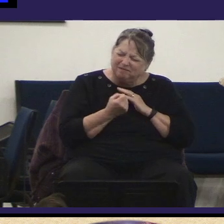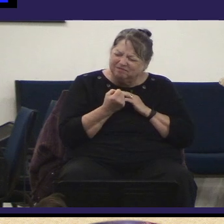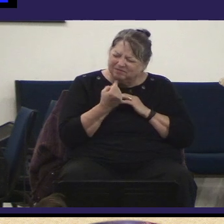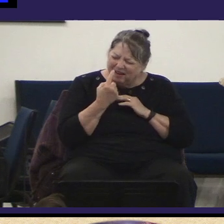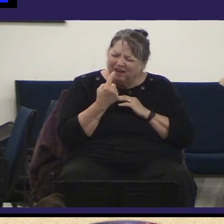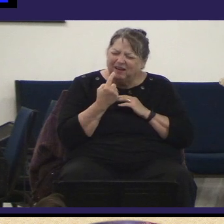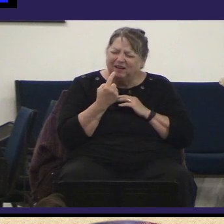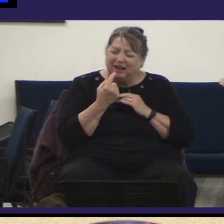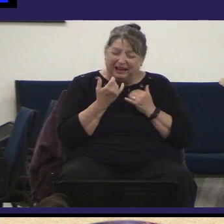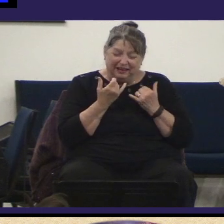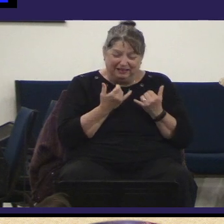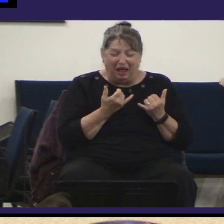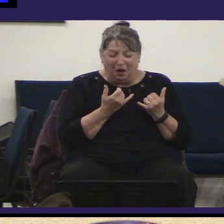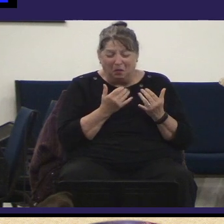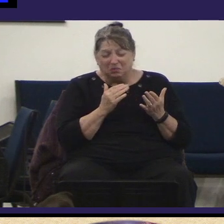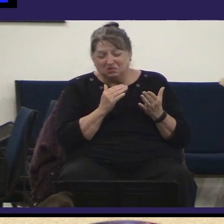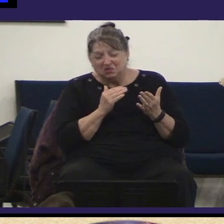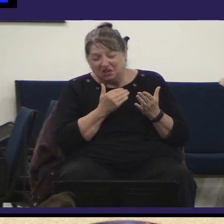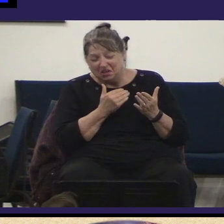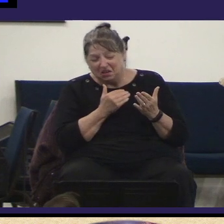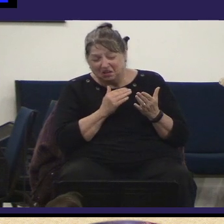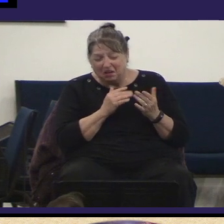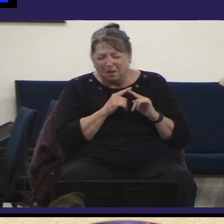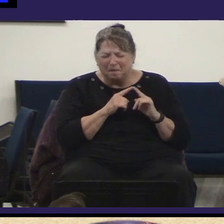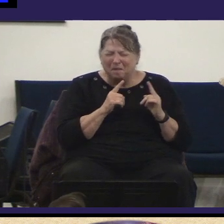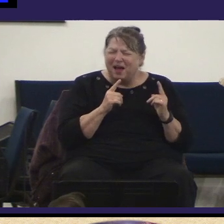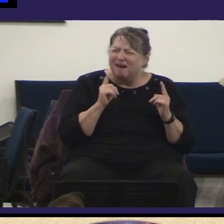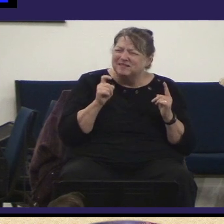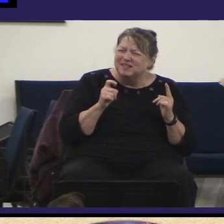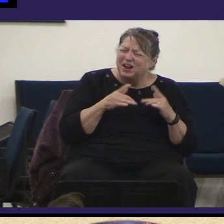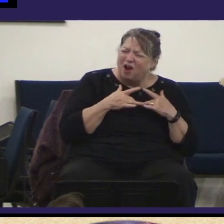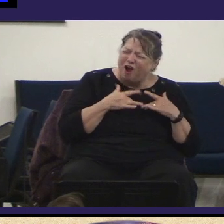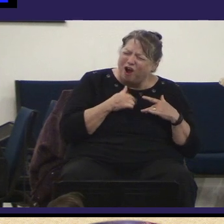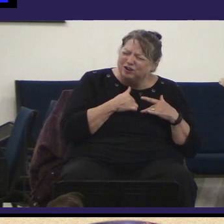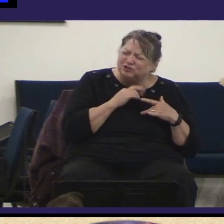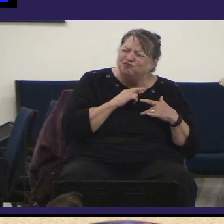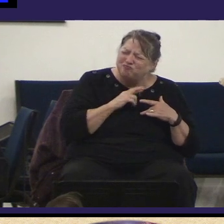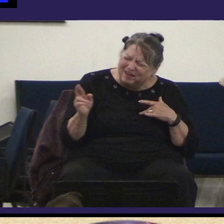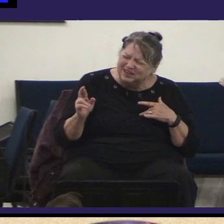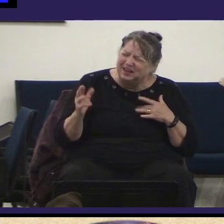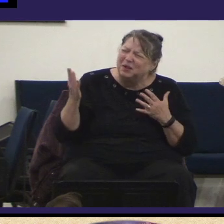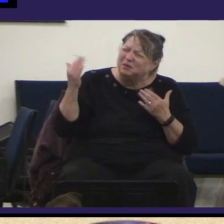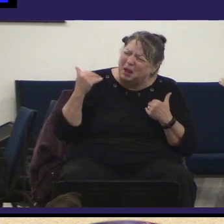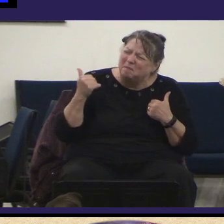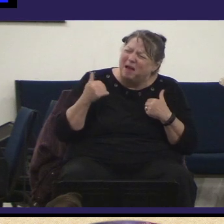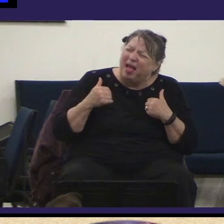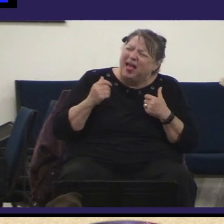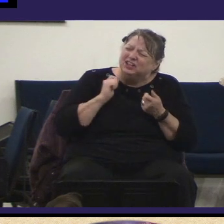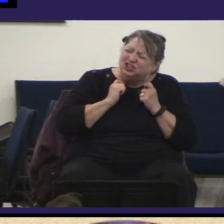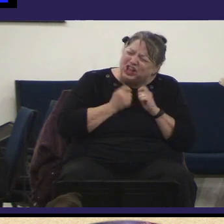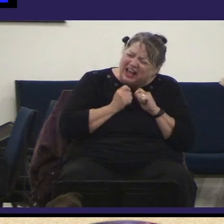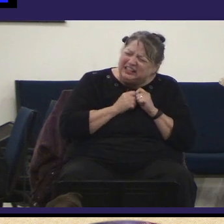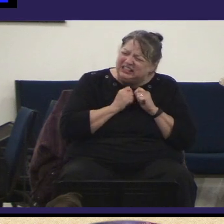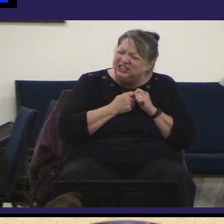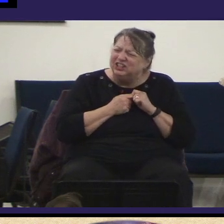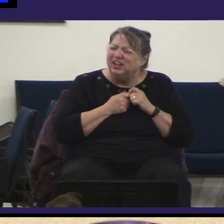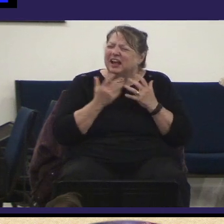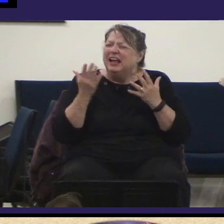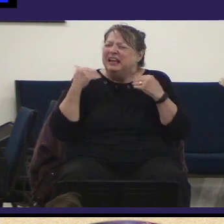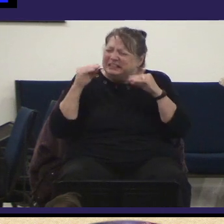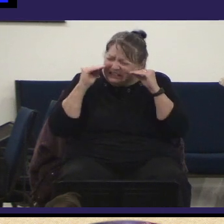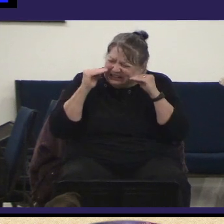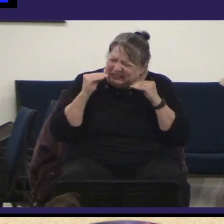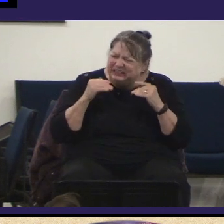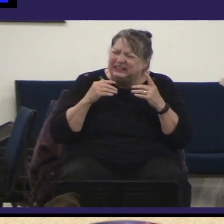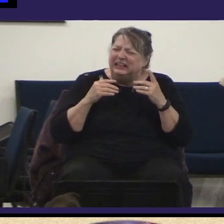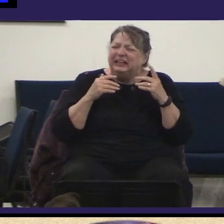song, Holy Spirit, prepare our hearts. Even as we sit and close in song, speak to us with the words. Even as we sit and close in